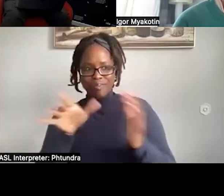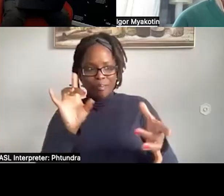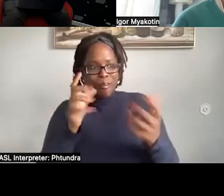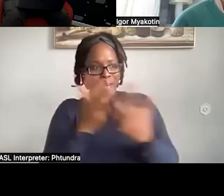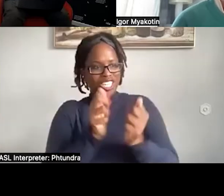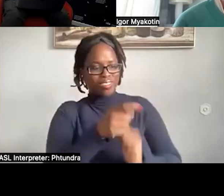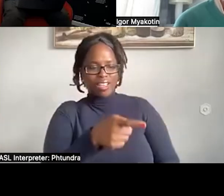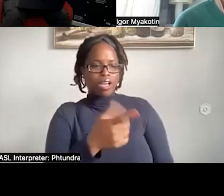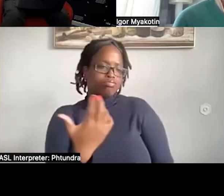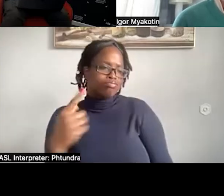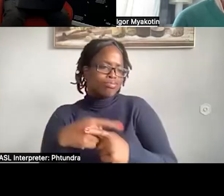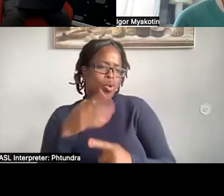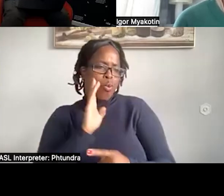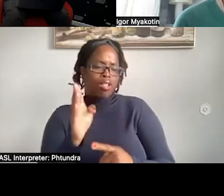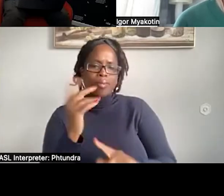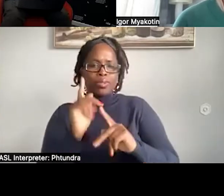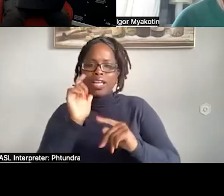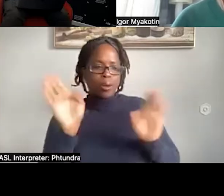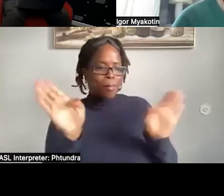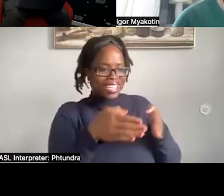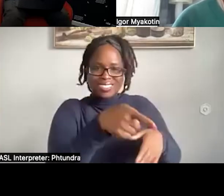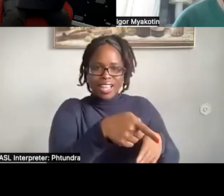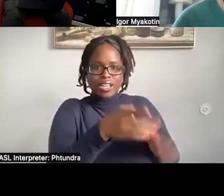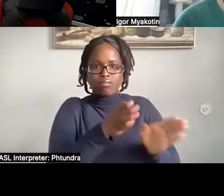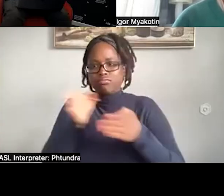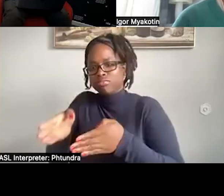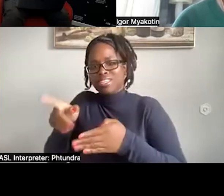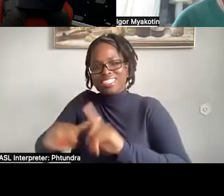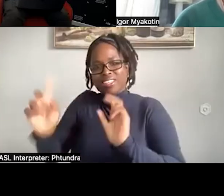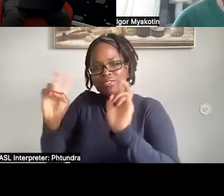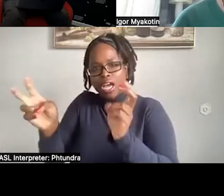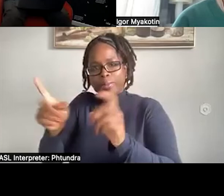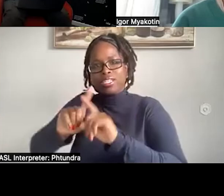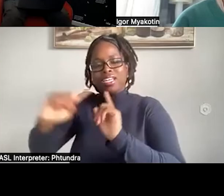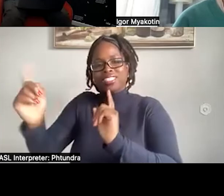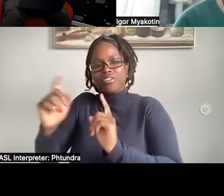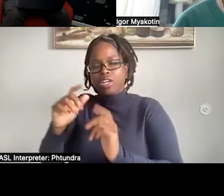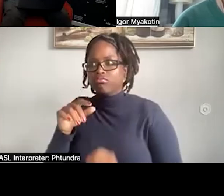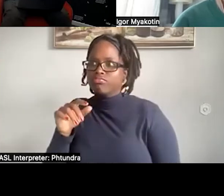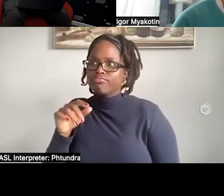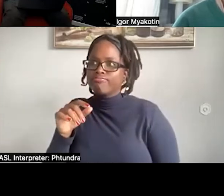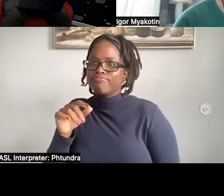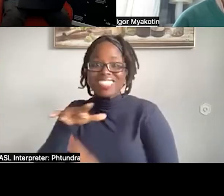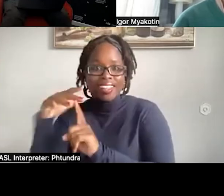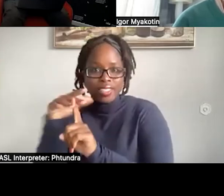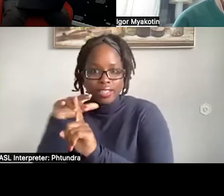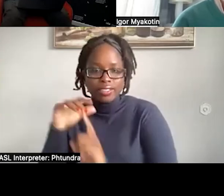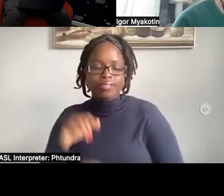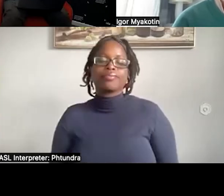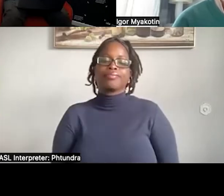about. Do we have? It looks like we're having some action here in the chat. I'm going to keep going, but if anybody has